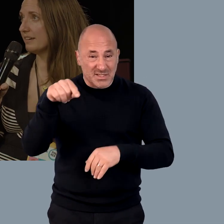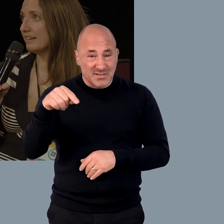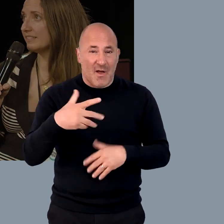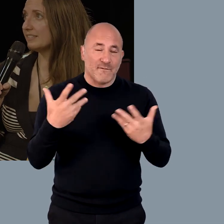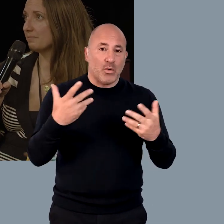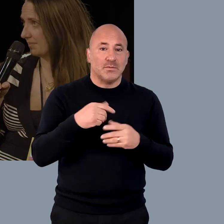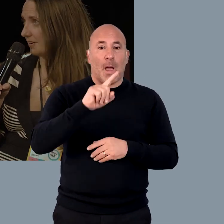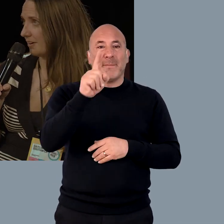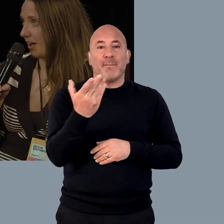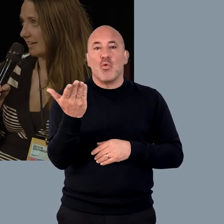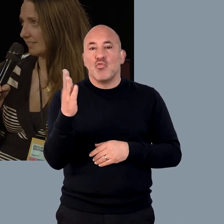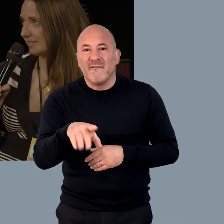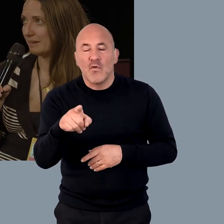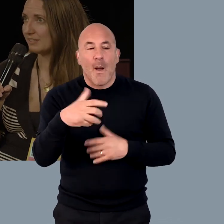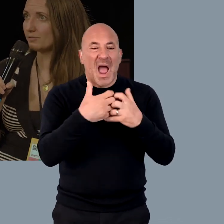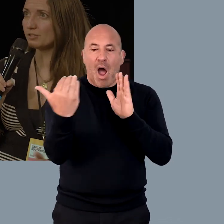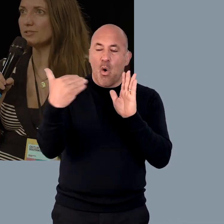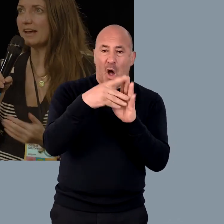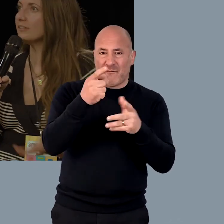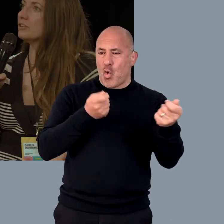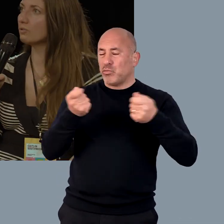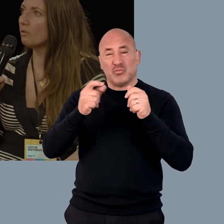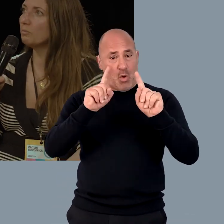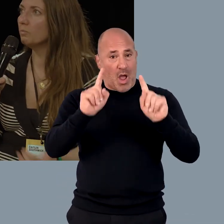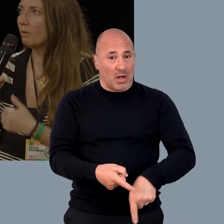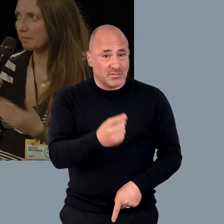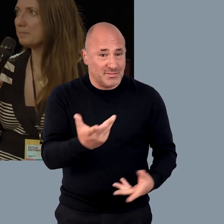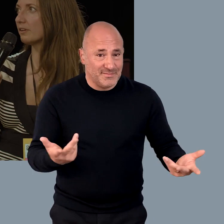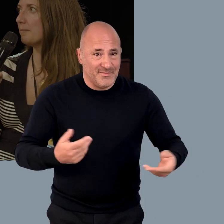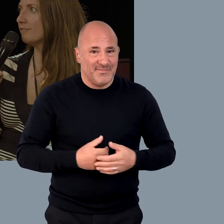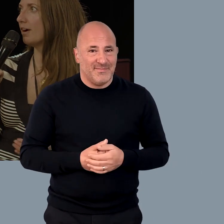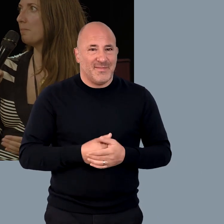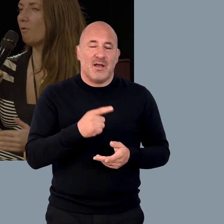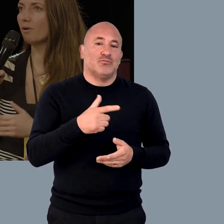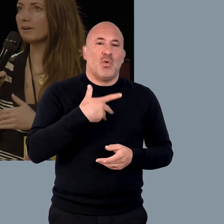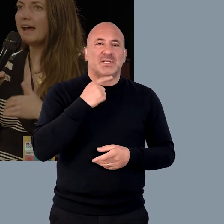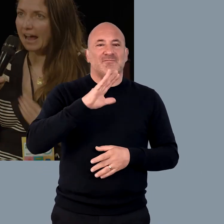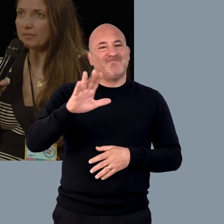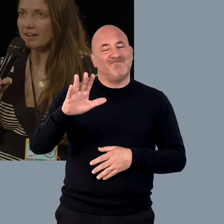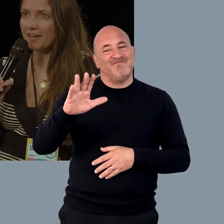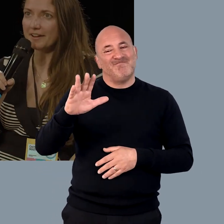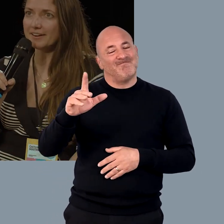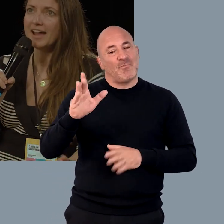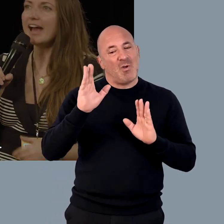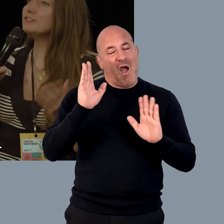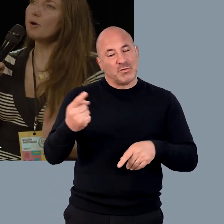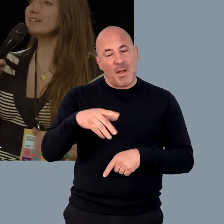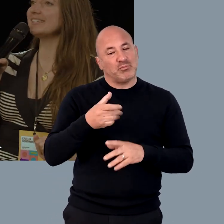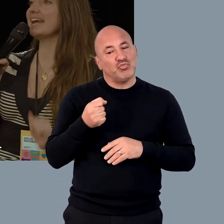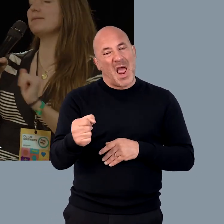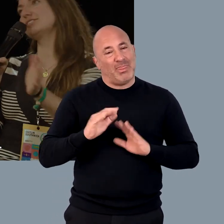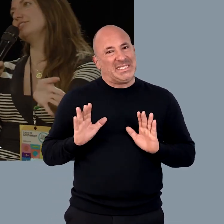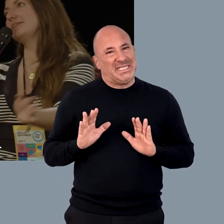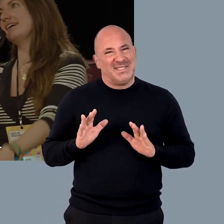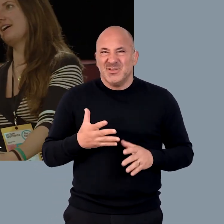carbon footprint is their audience, because of course you can't control where people are coming from or how they got there. And you don't want